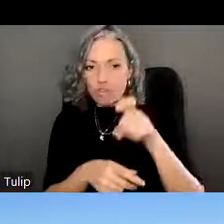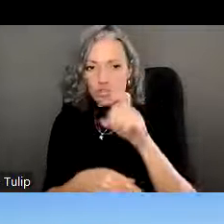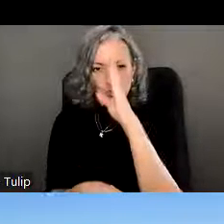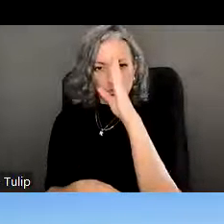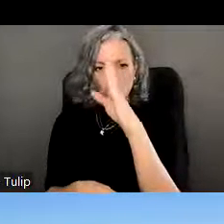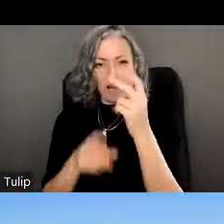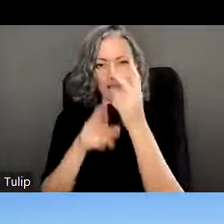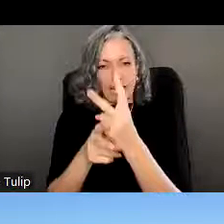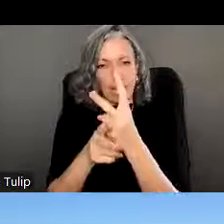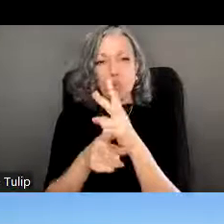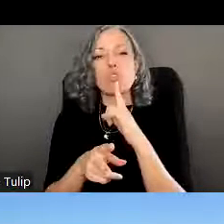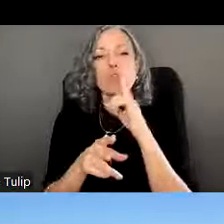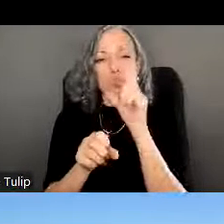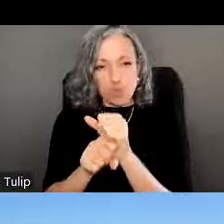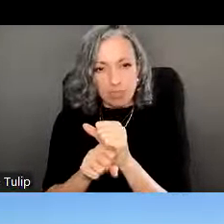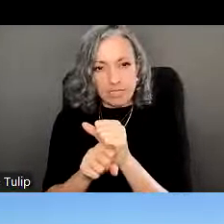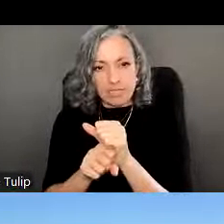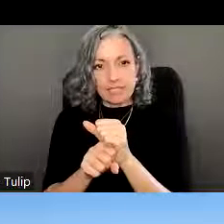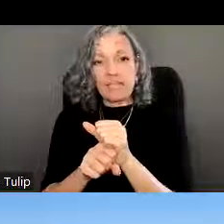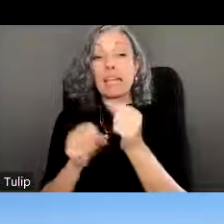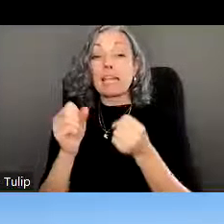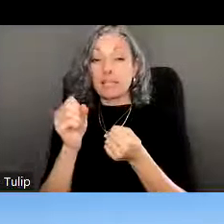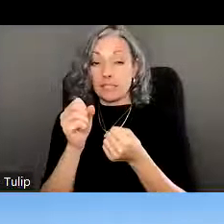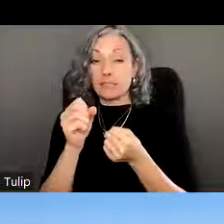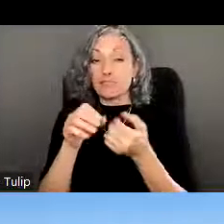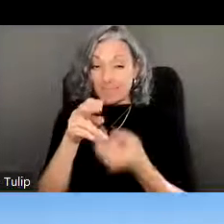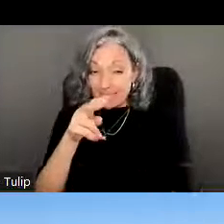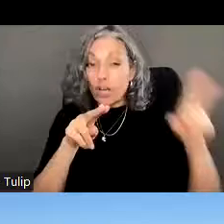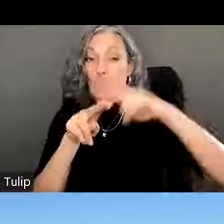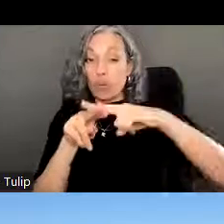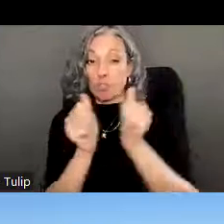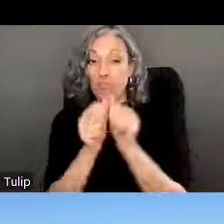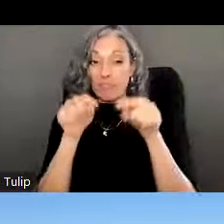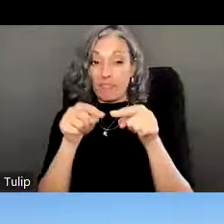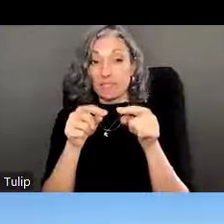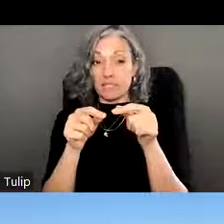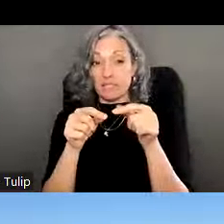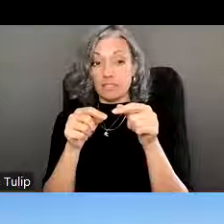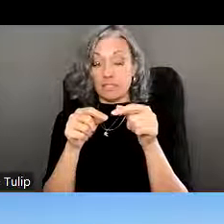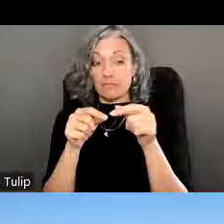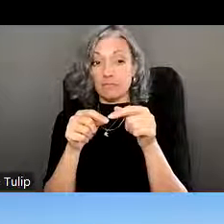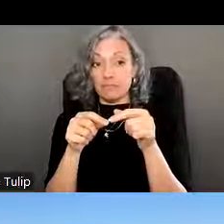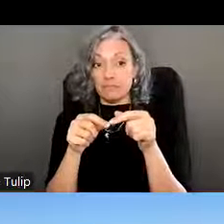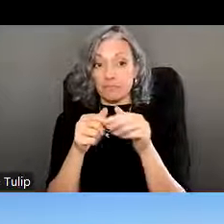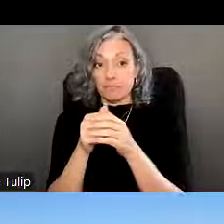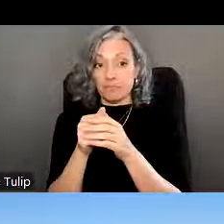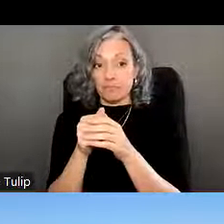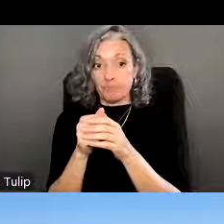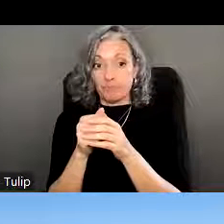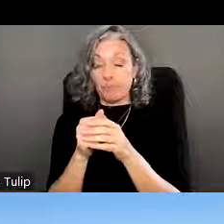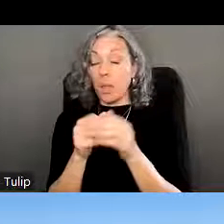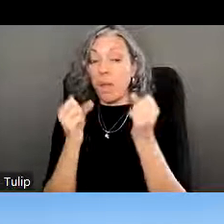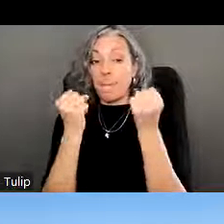is actually vastly increased with this particular stage. Many